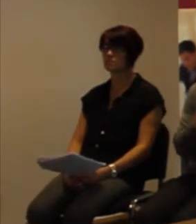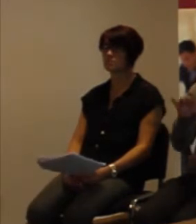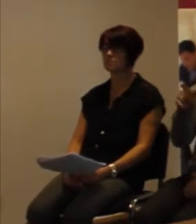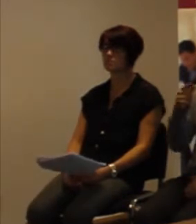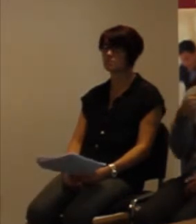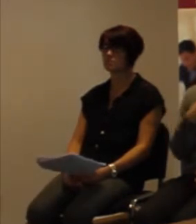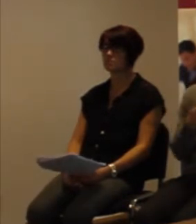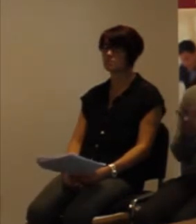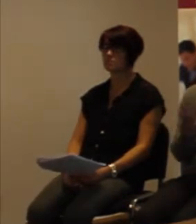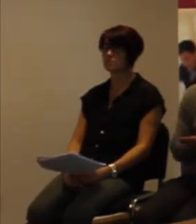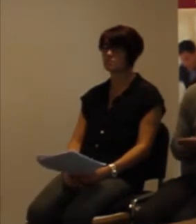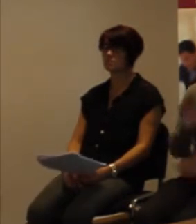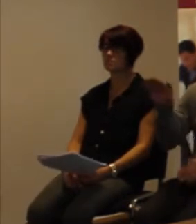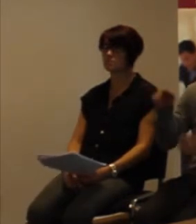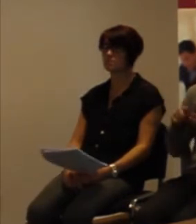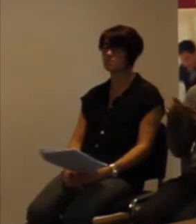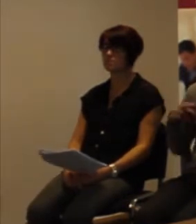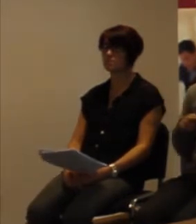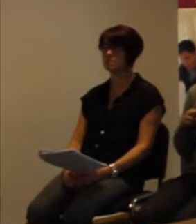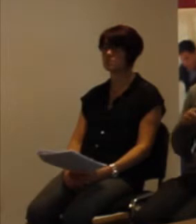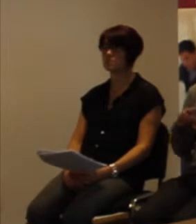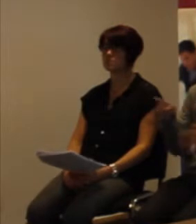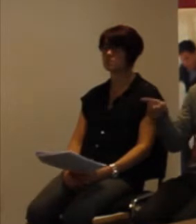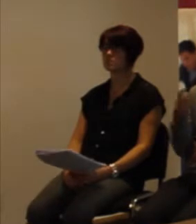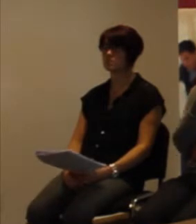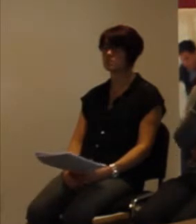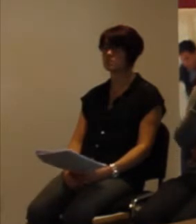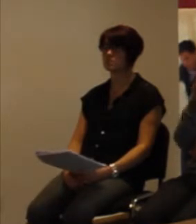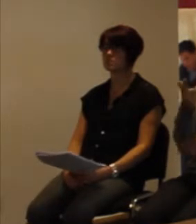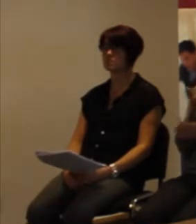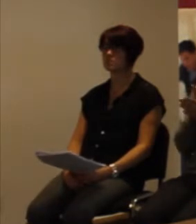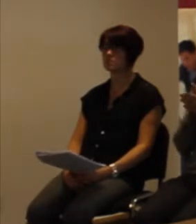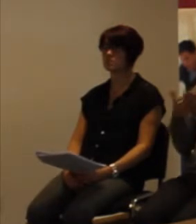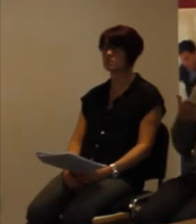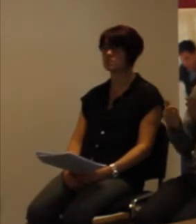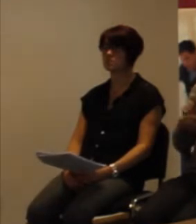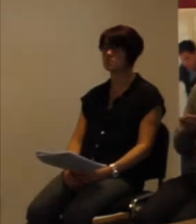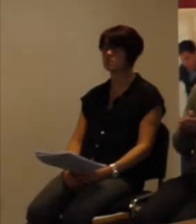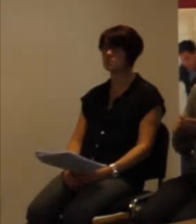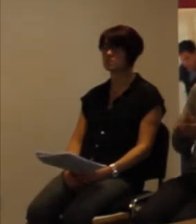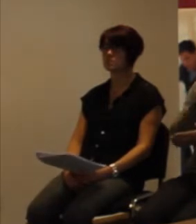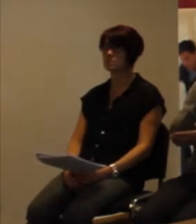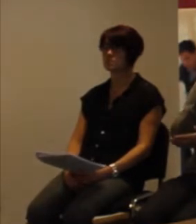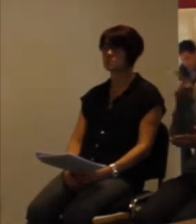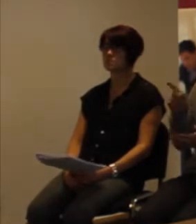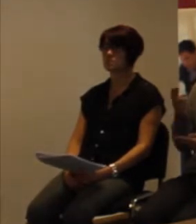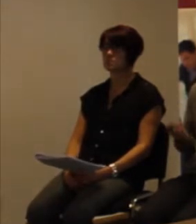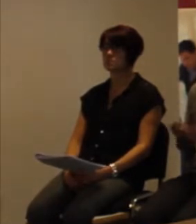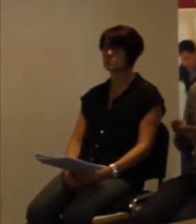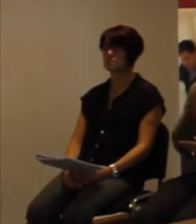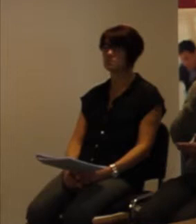I about, because I think scribing is conducted by the assessors. So let's be careful of